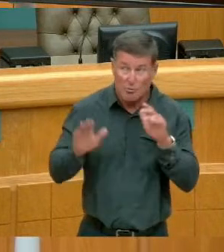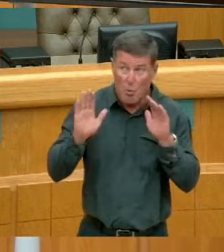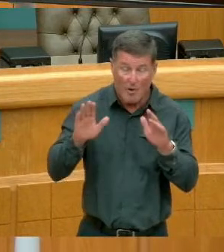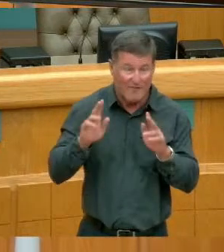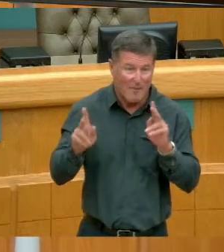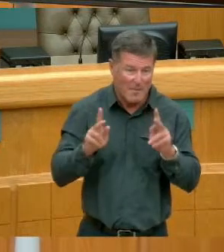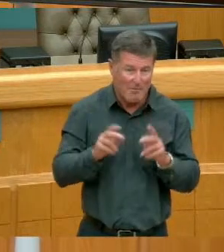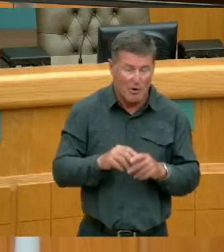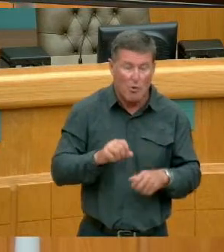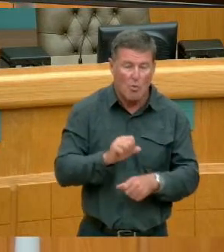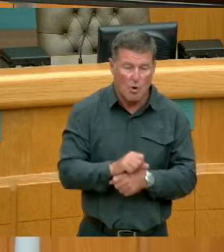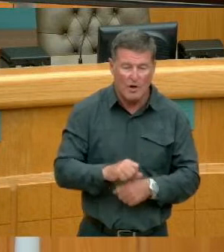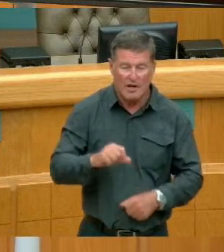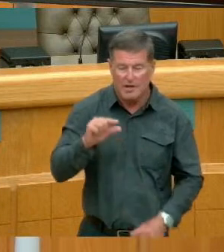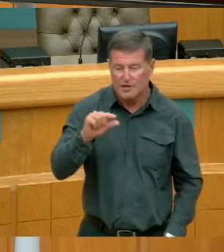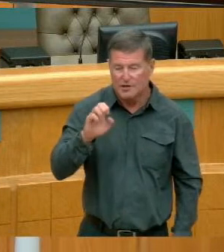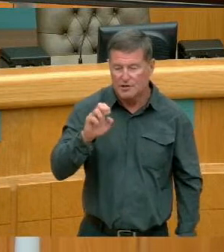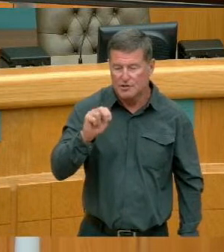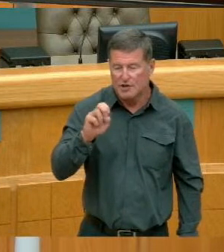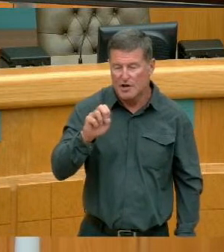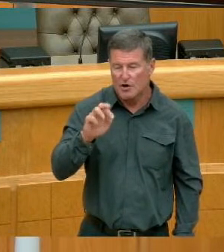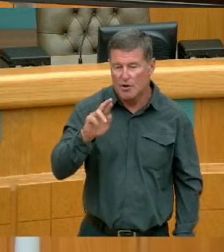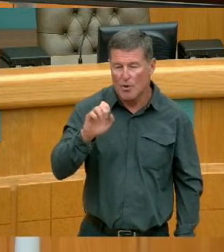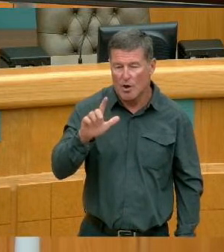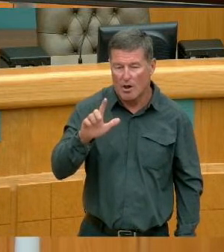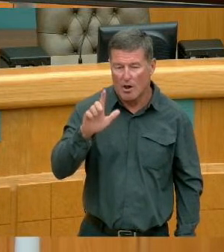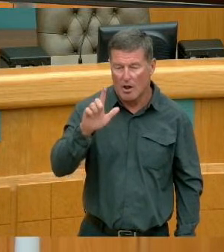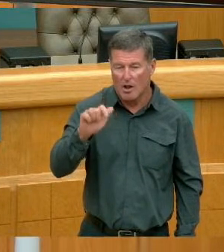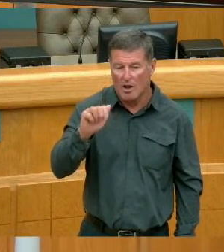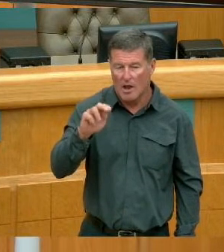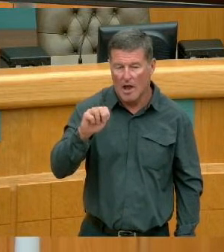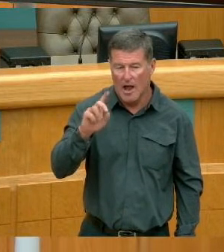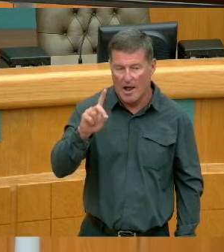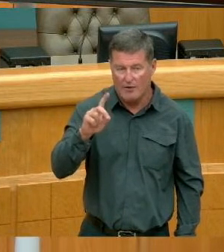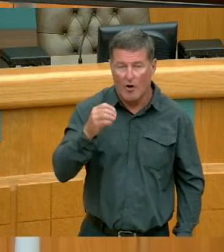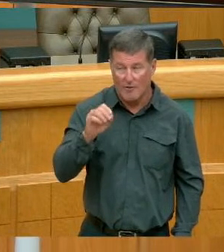there. And, there's been a lot of